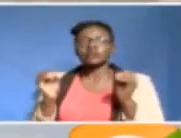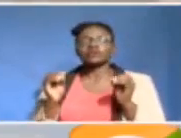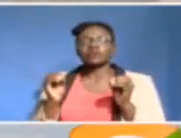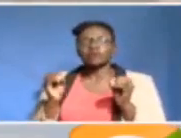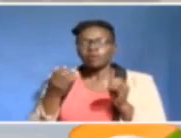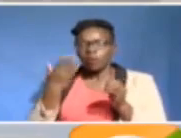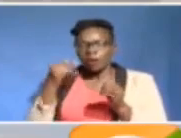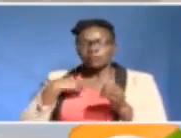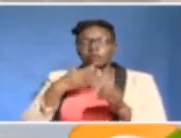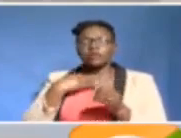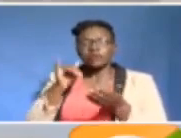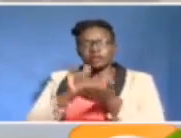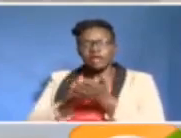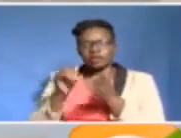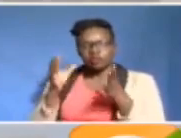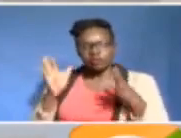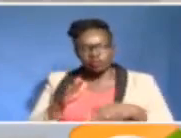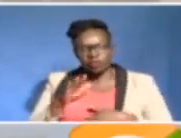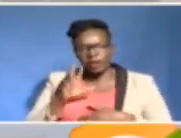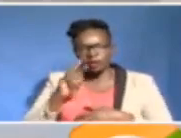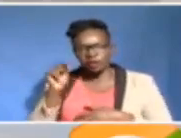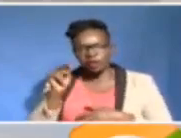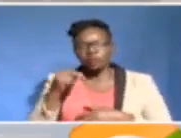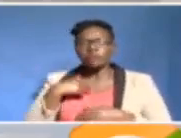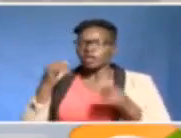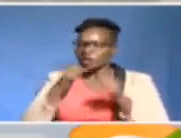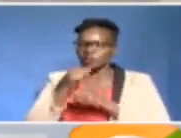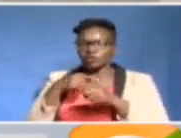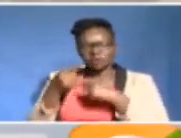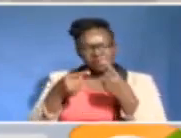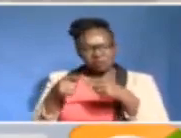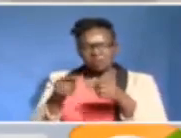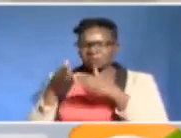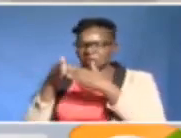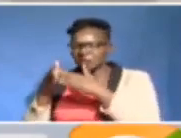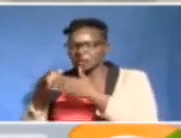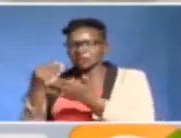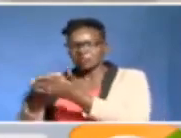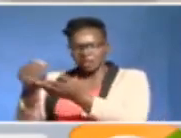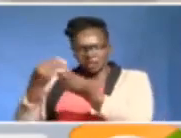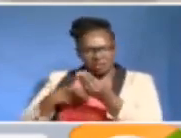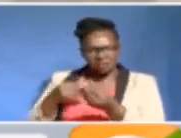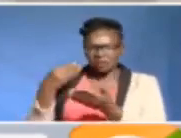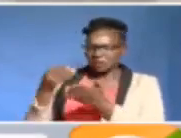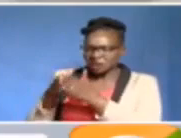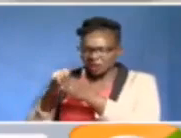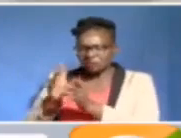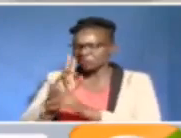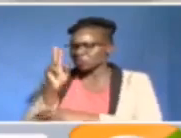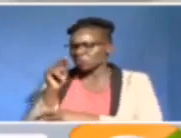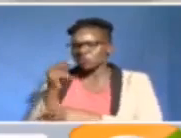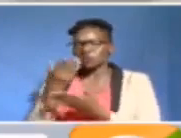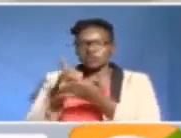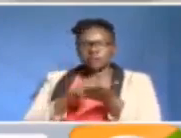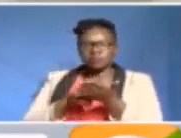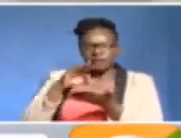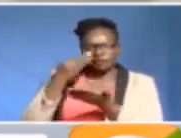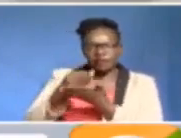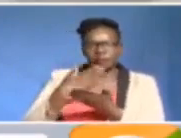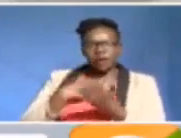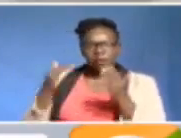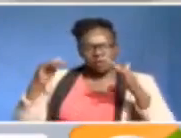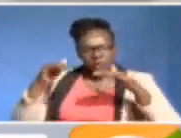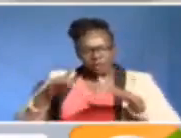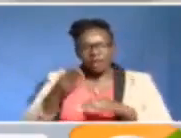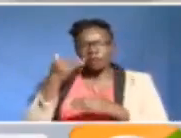to be. I want to fight for culture till I die, even if right now someone asks me, my finances have gone down because I'm taking care